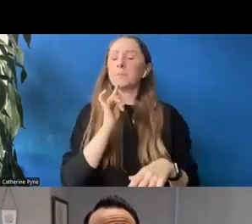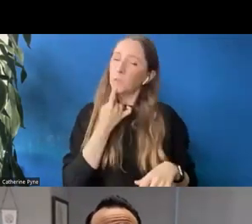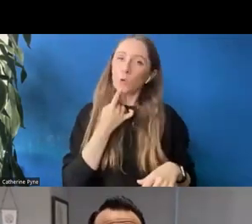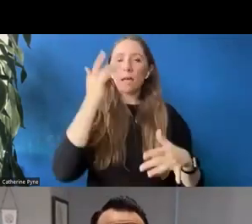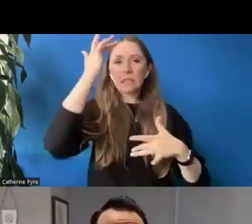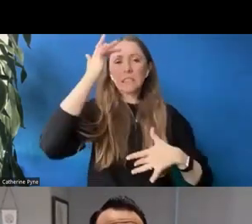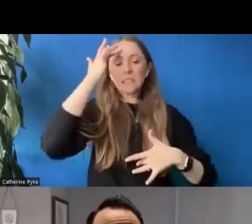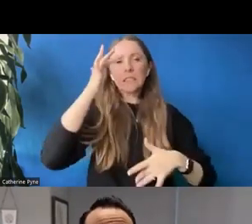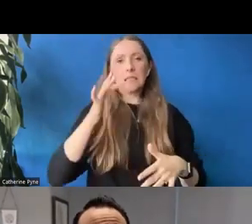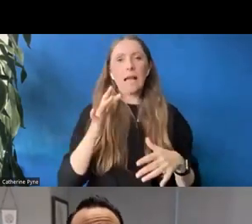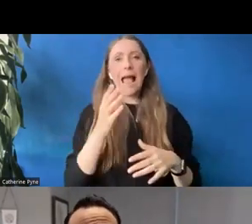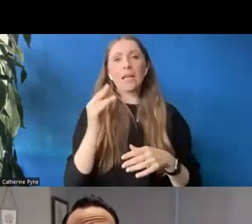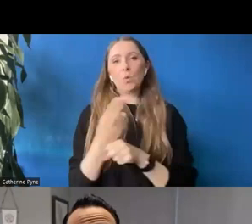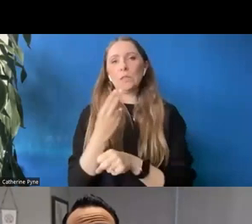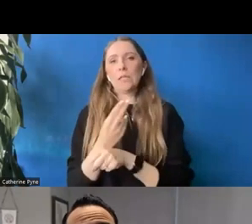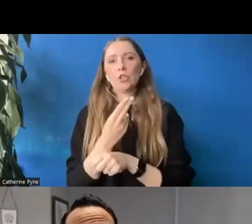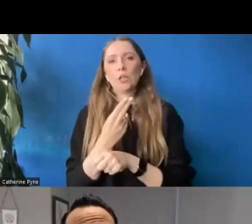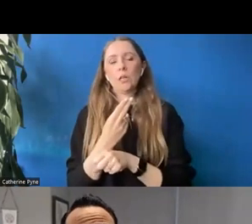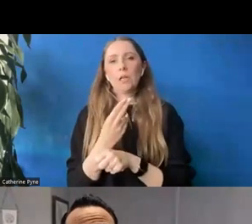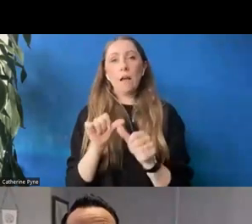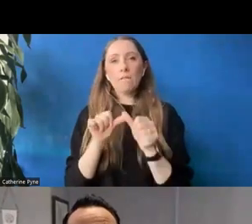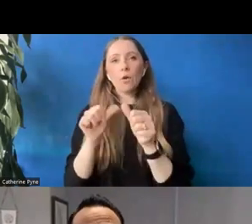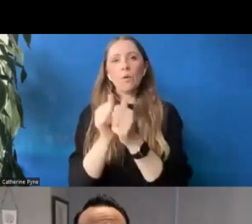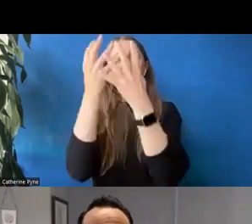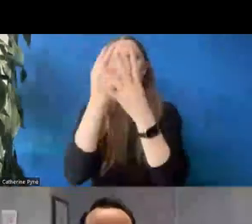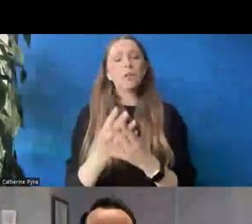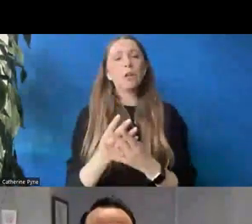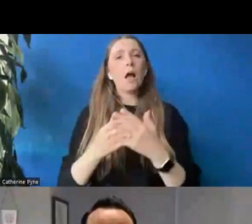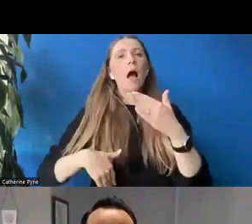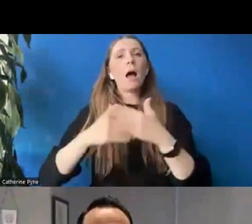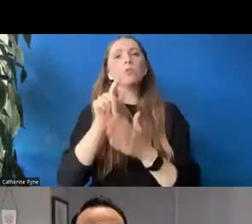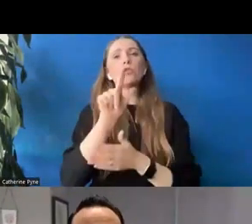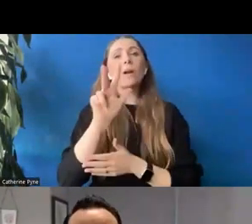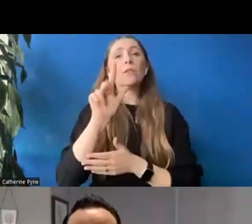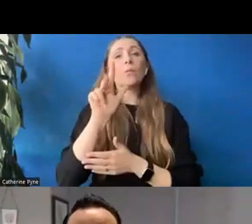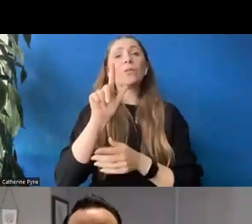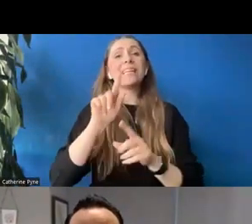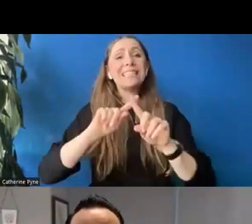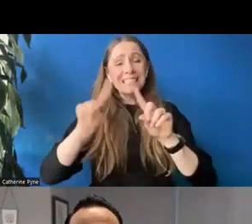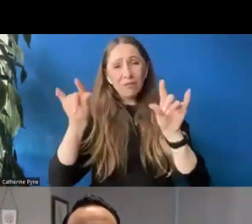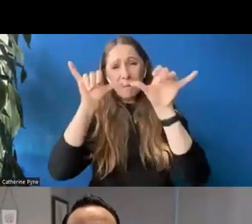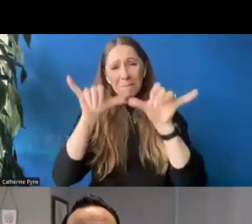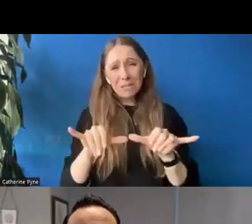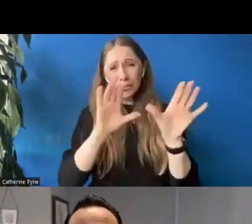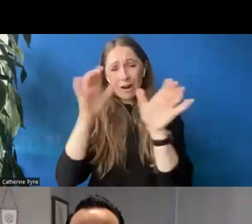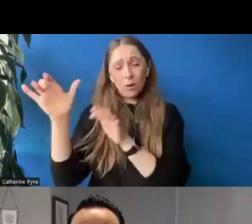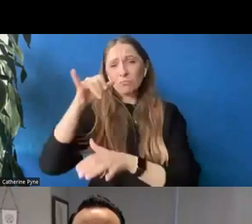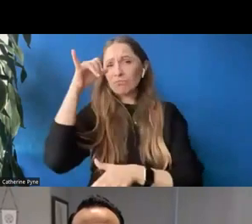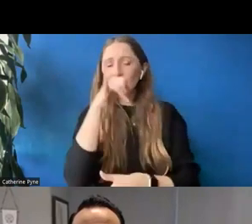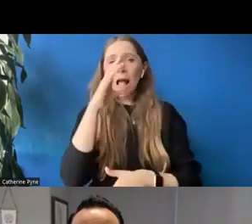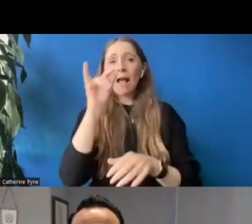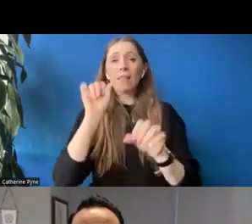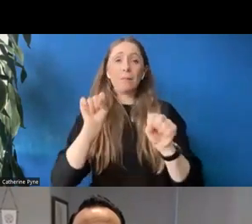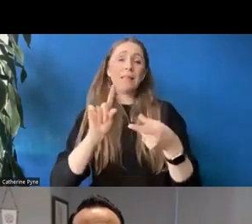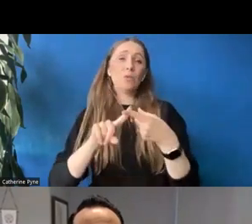demographics, and utilization. Further with filters by up to 23 individual measure categories, and the ability